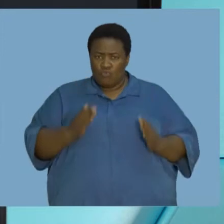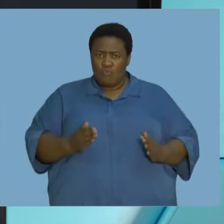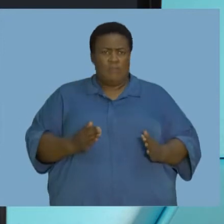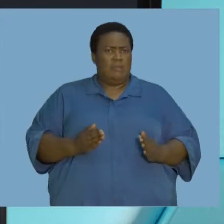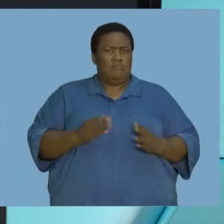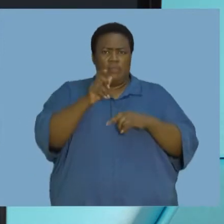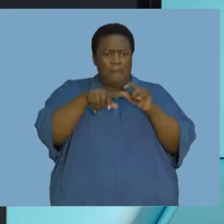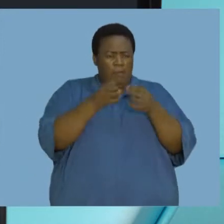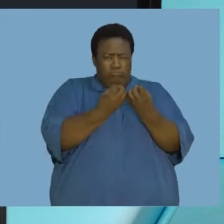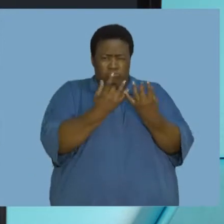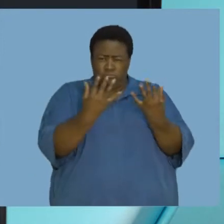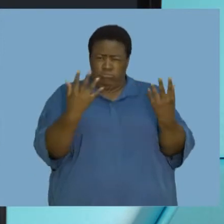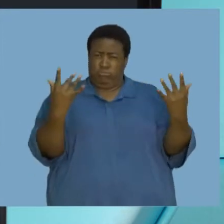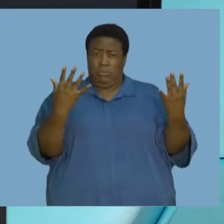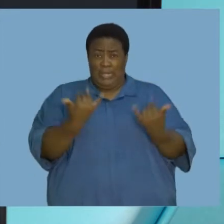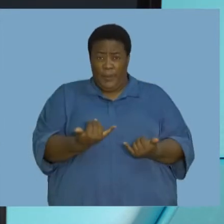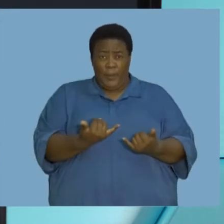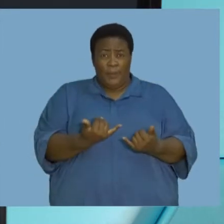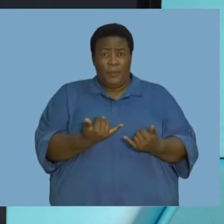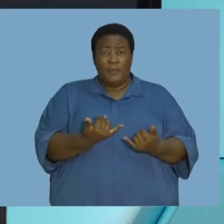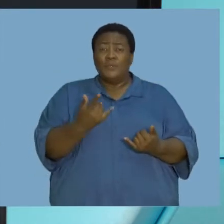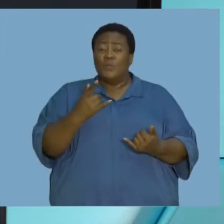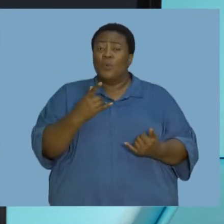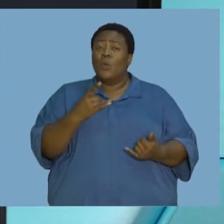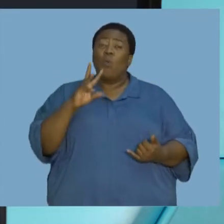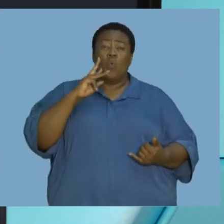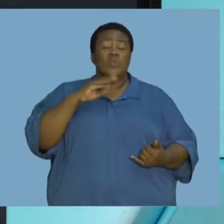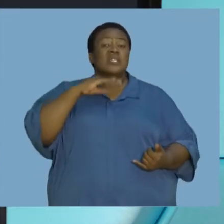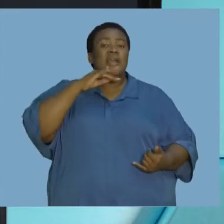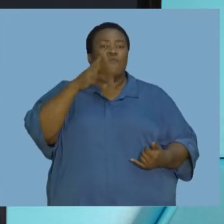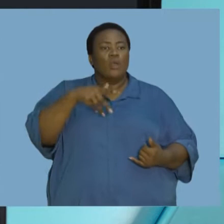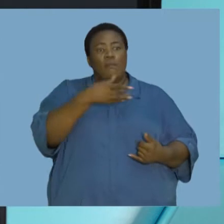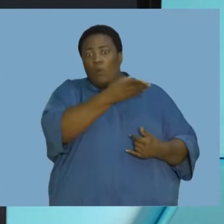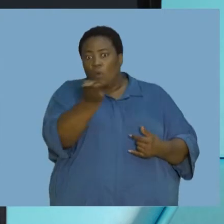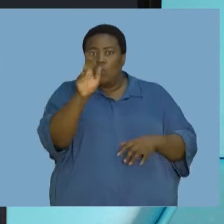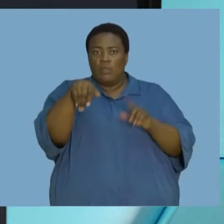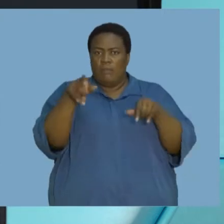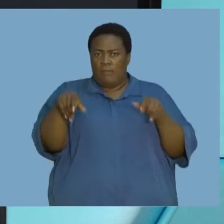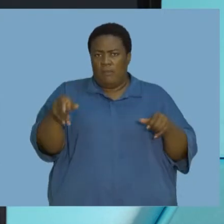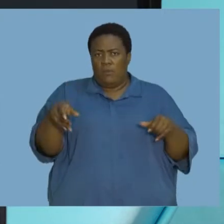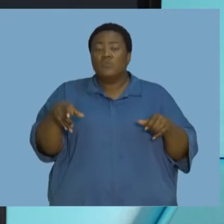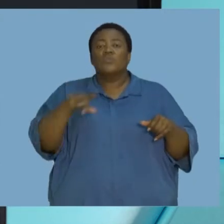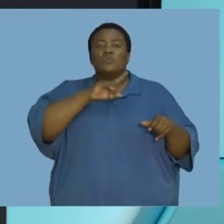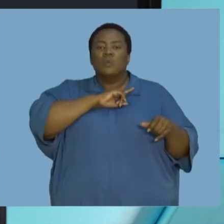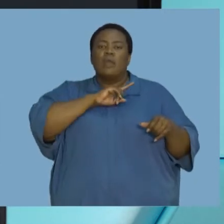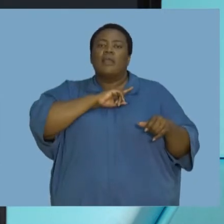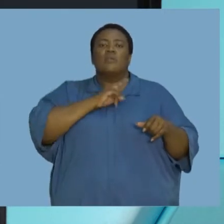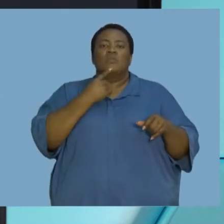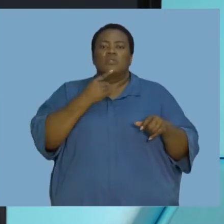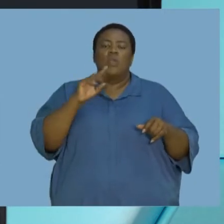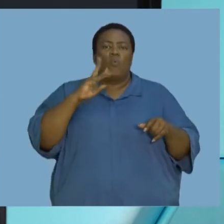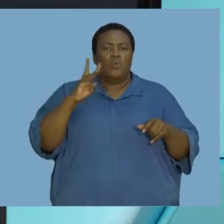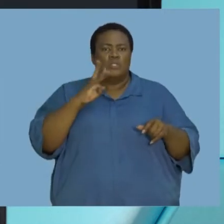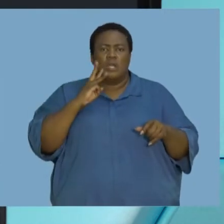increasing population on Earth? And those are factors that we need to consider when we talk about the conservation of our freshwater